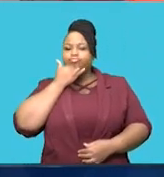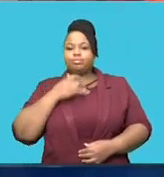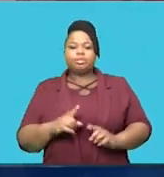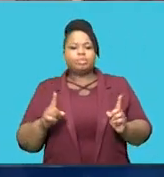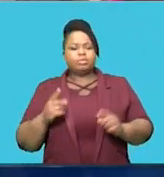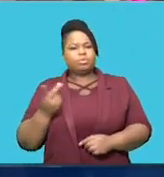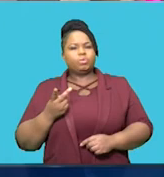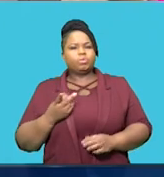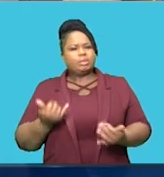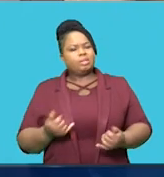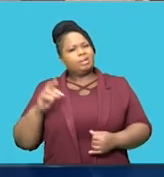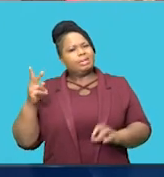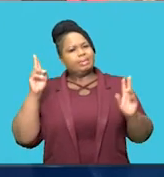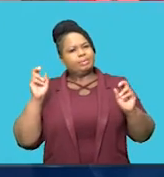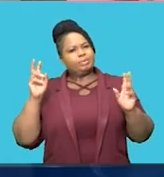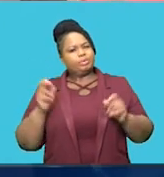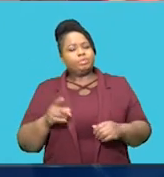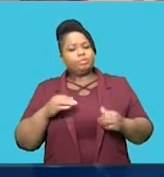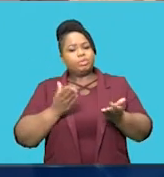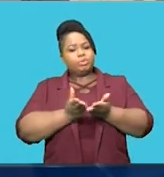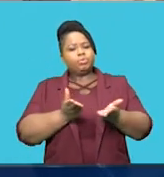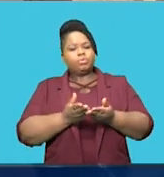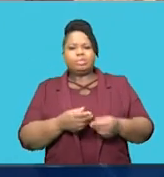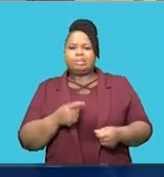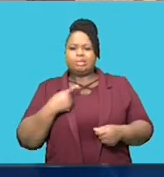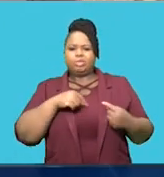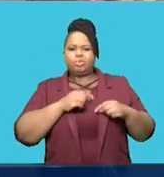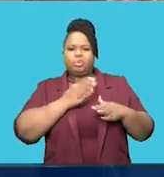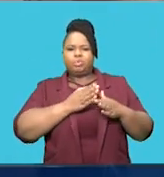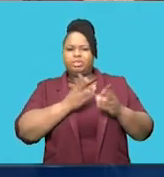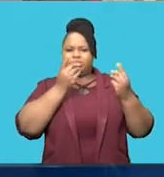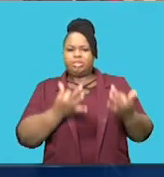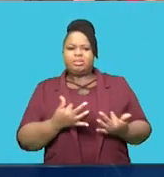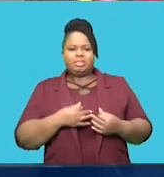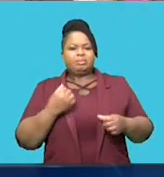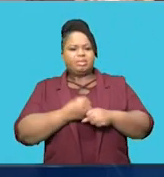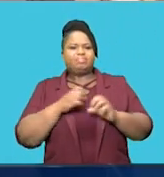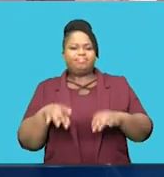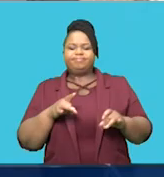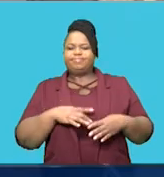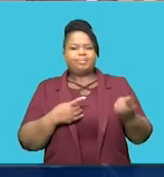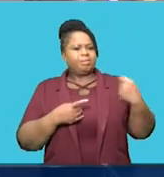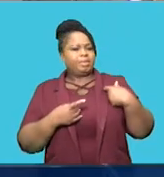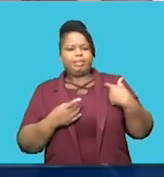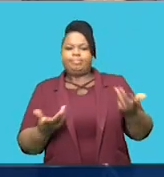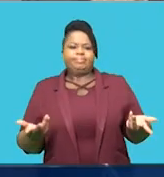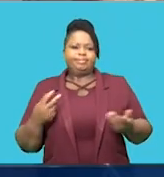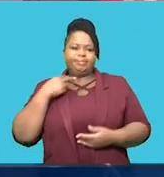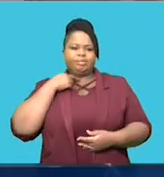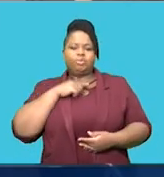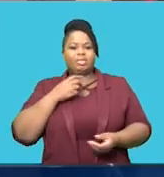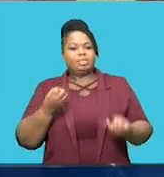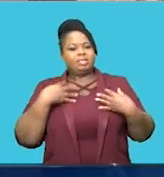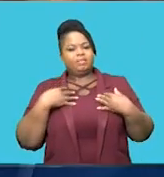but then we have ama issues to ikolo lezi sisebenza kuzo ama treasurer ayasokolisa ukusinika ama payment wethu I understand they give us